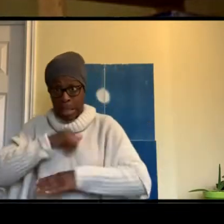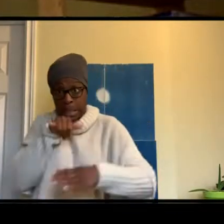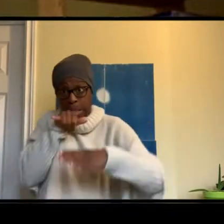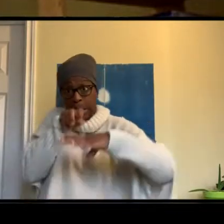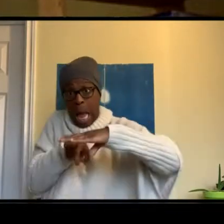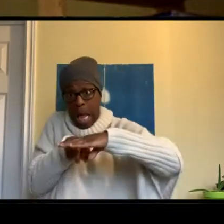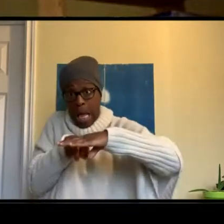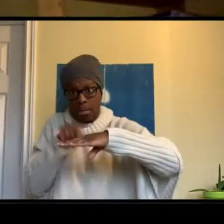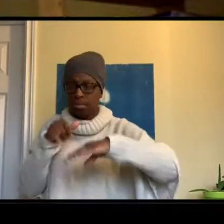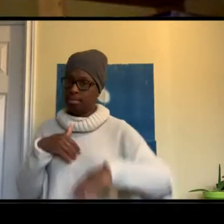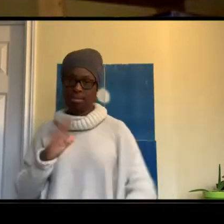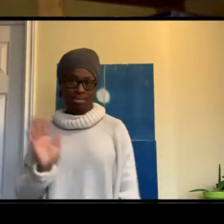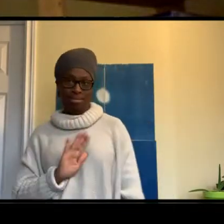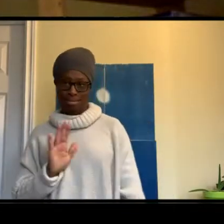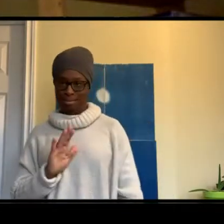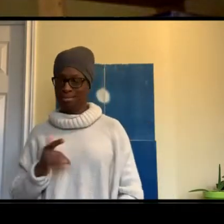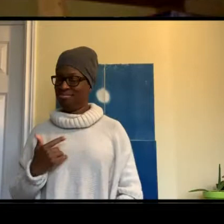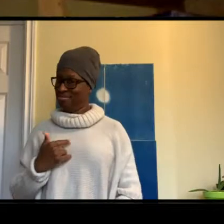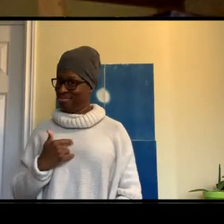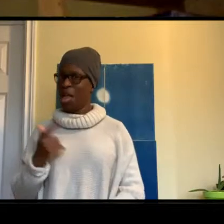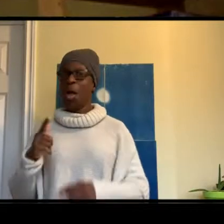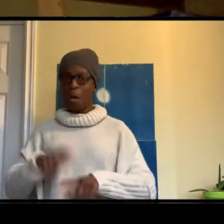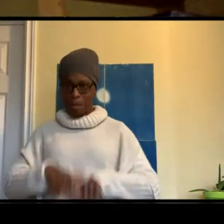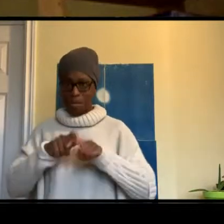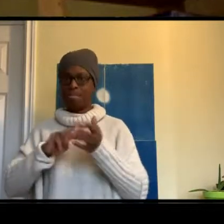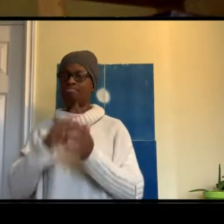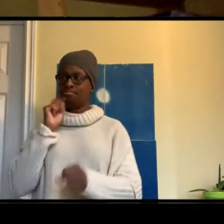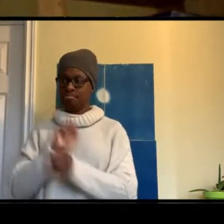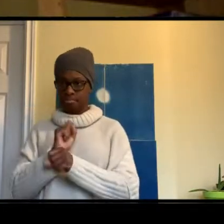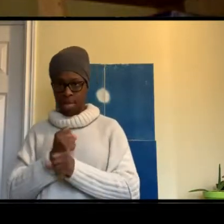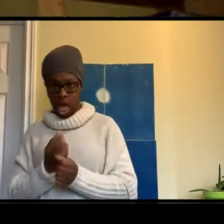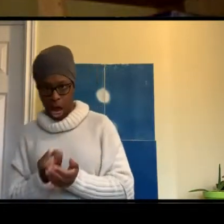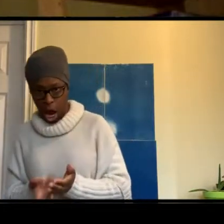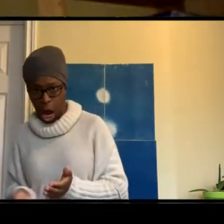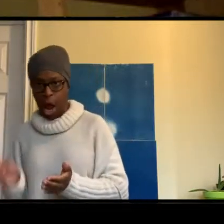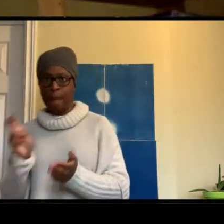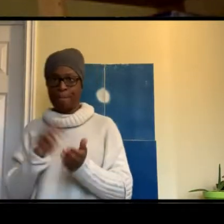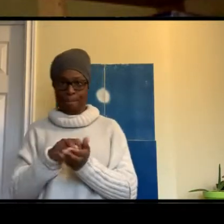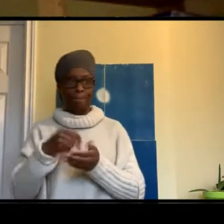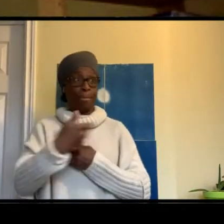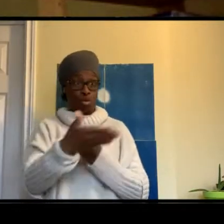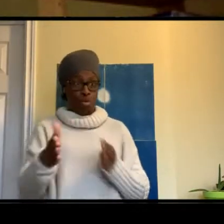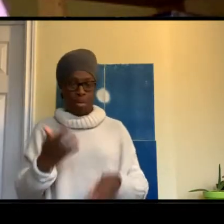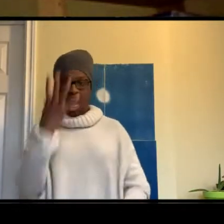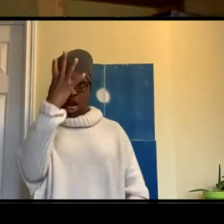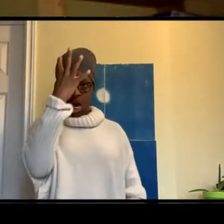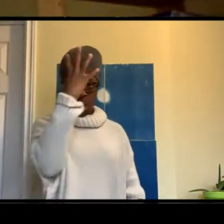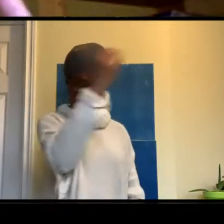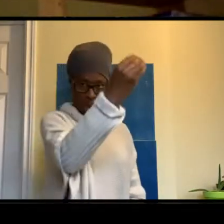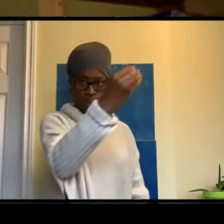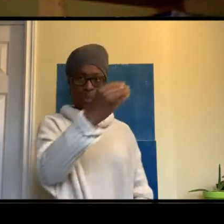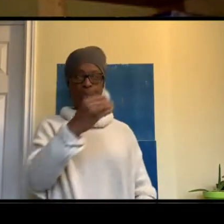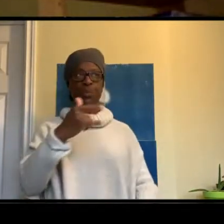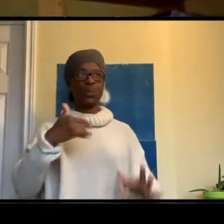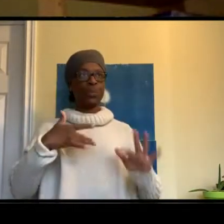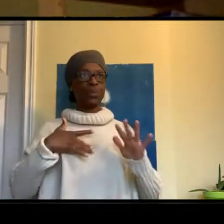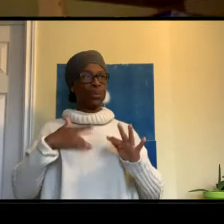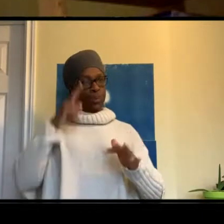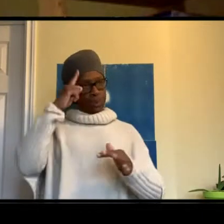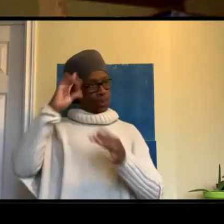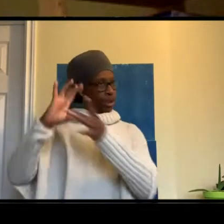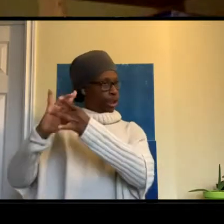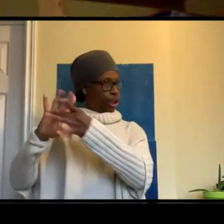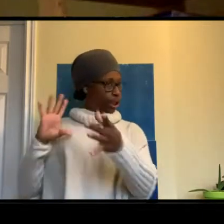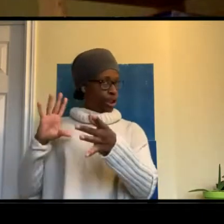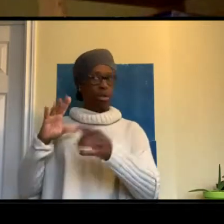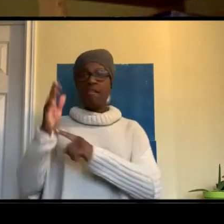literally need to leave the room, step away, and then you come back with fresh eyes, whether it's 5 minutes or an hour later, whatever